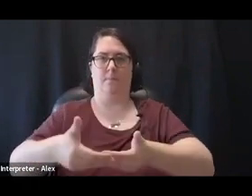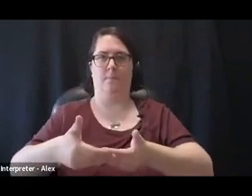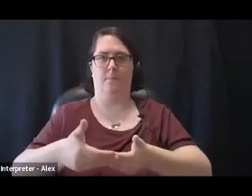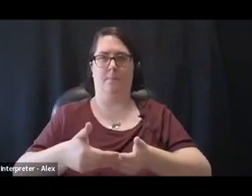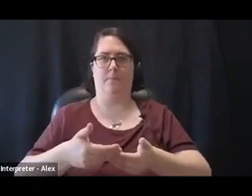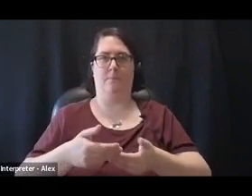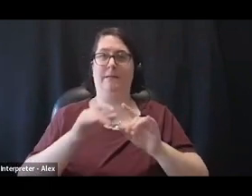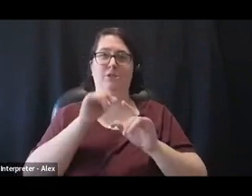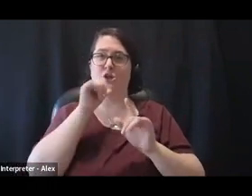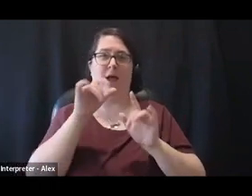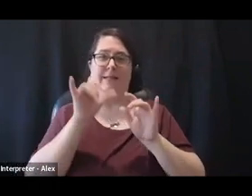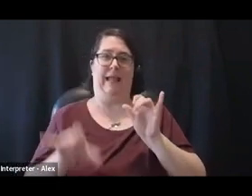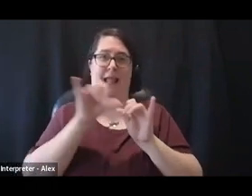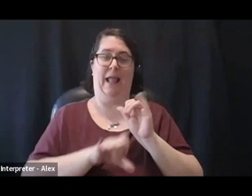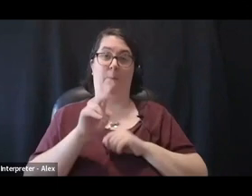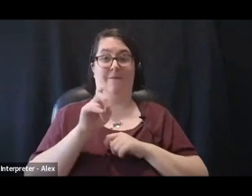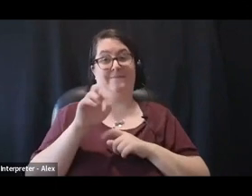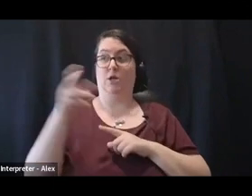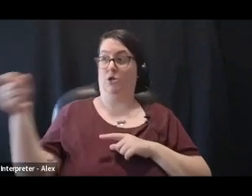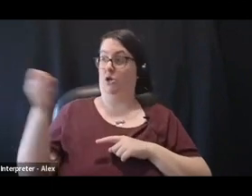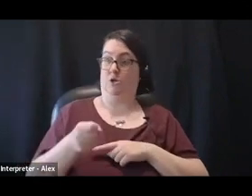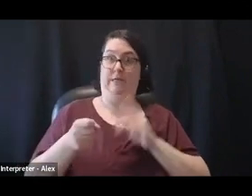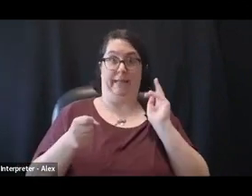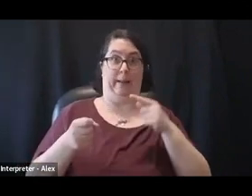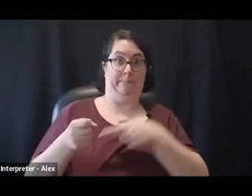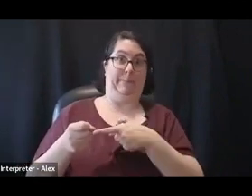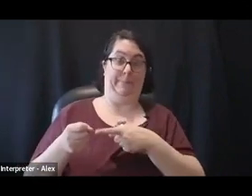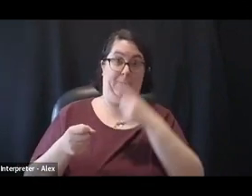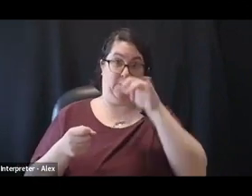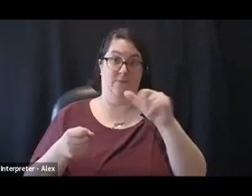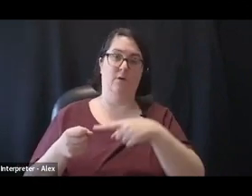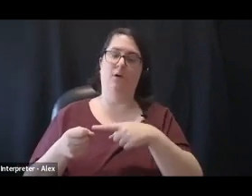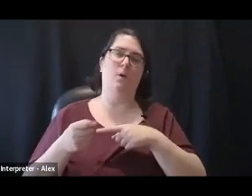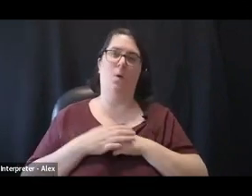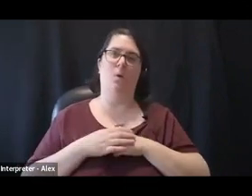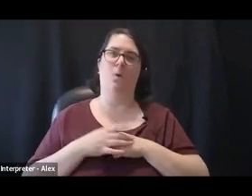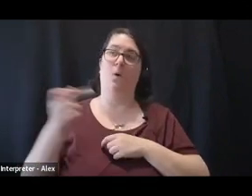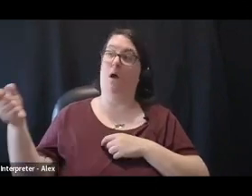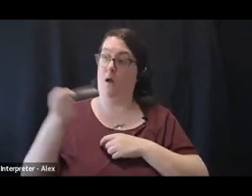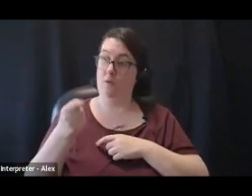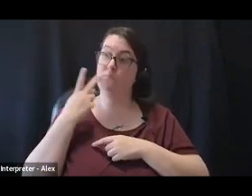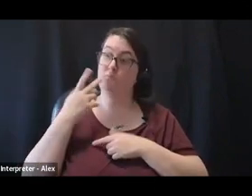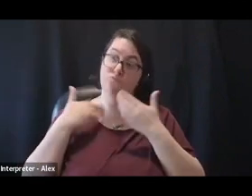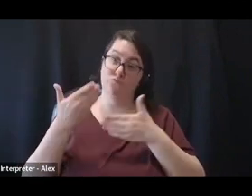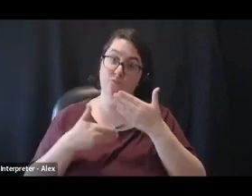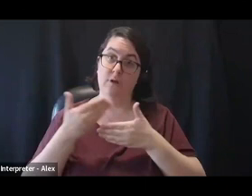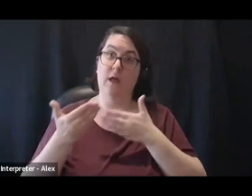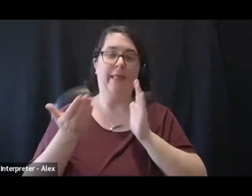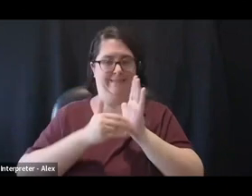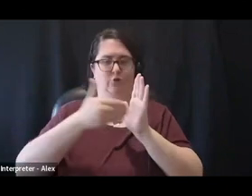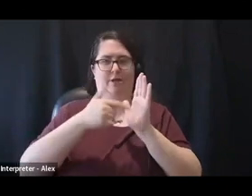same throughout. It's not like you find a vendor and then you're just forever working with a vendor. It's like, you're probably going to start one way, things are going to shift. This is the